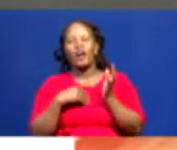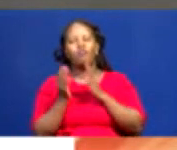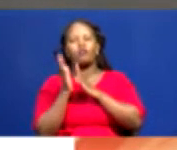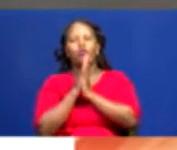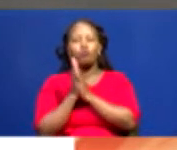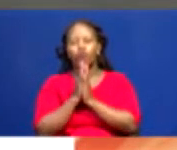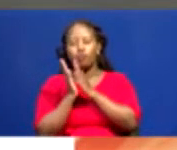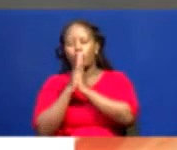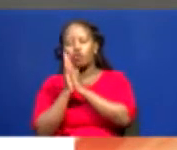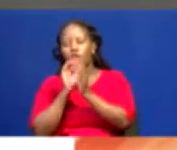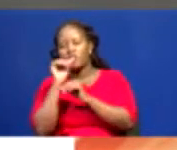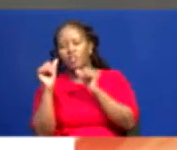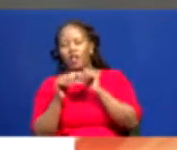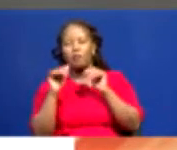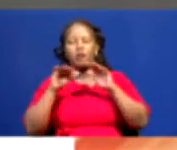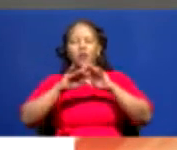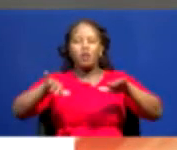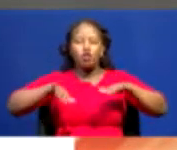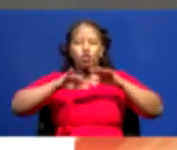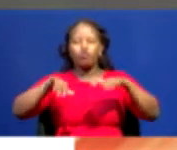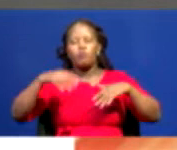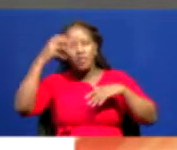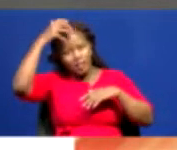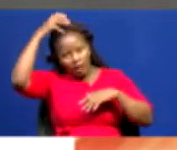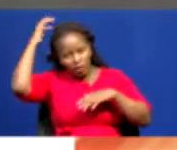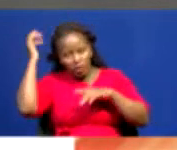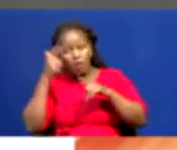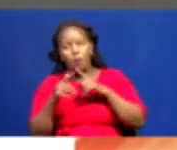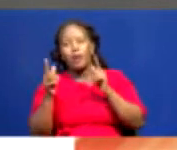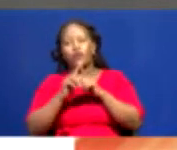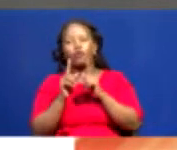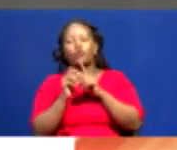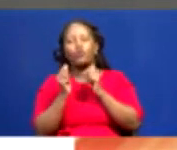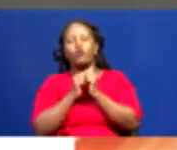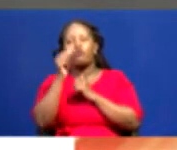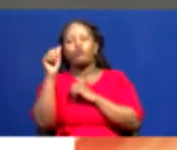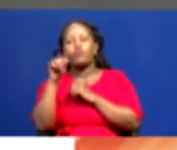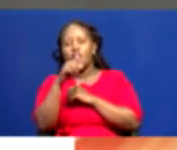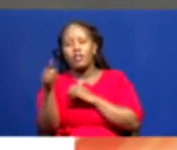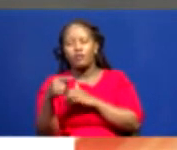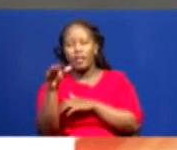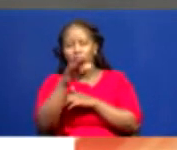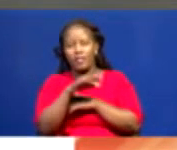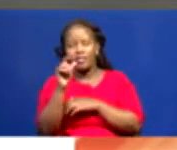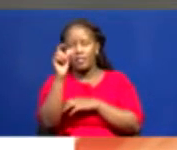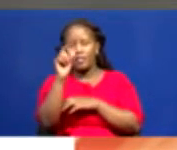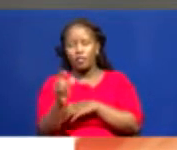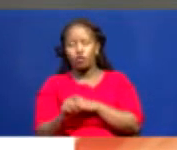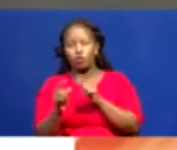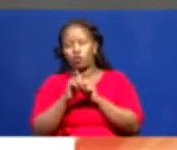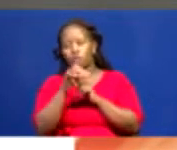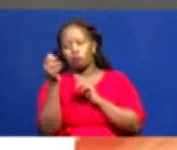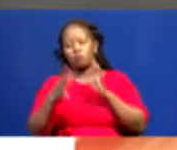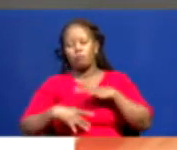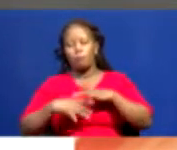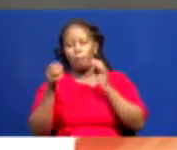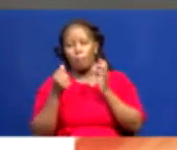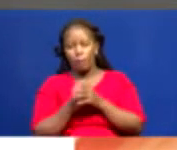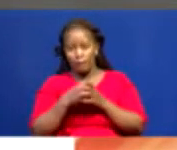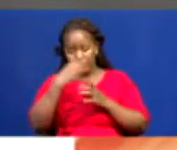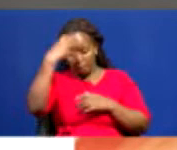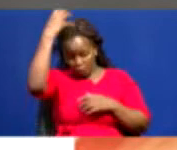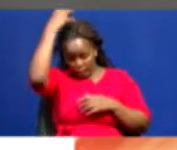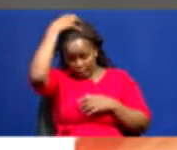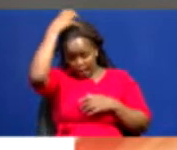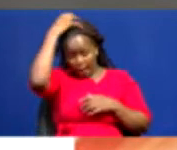not only the swimming lions, but 15,000 toppies allegedly in the region, among other attractions. Lamu East Member